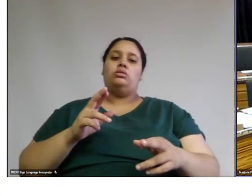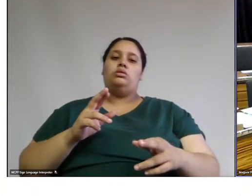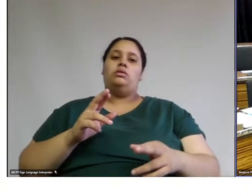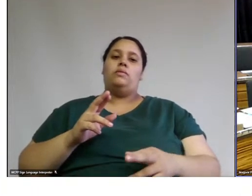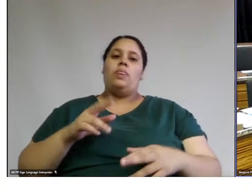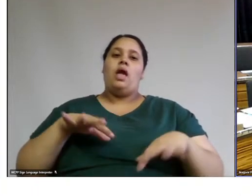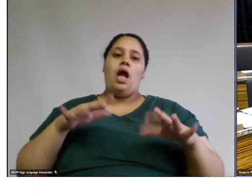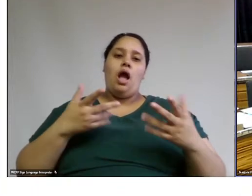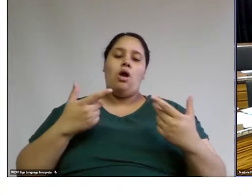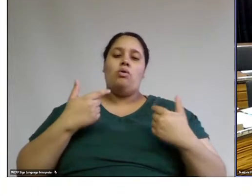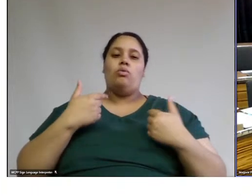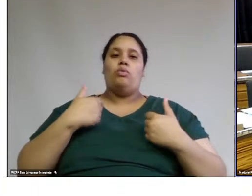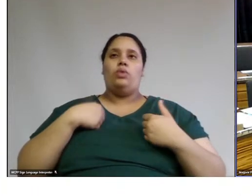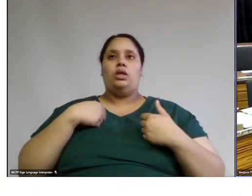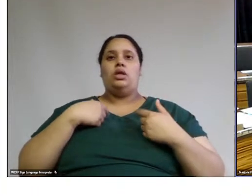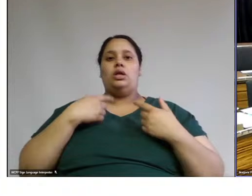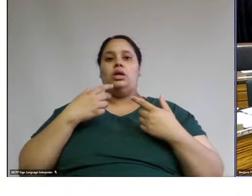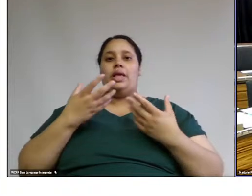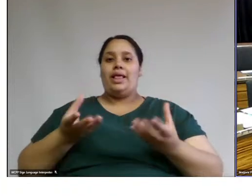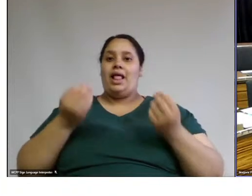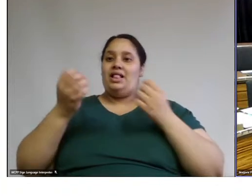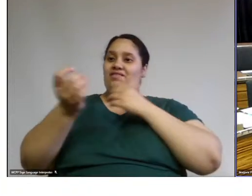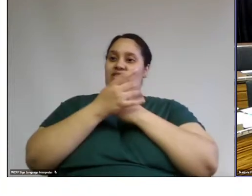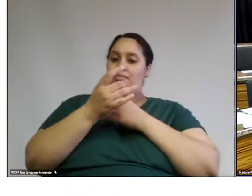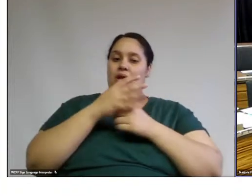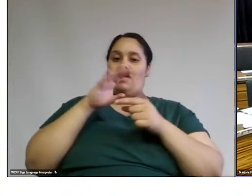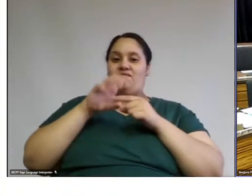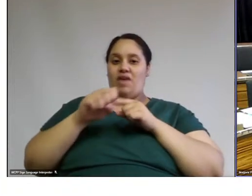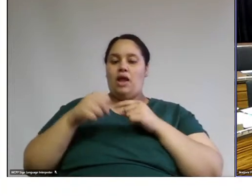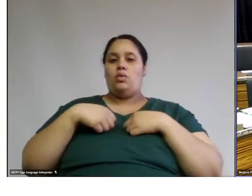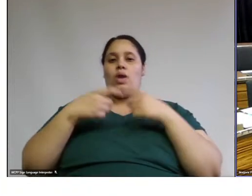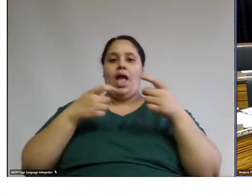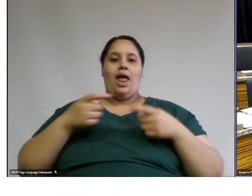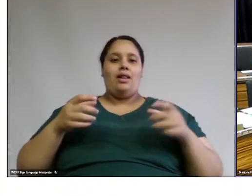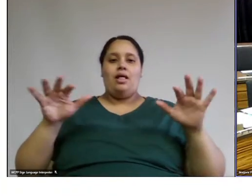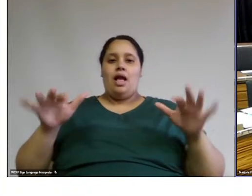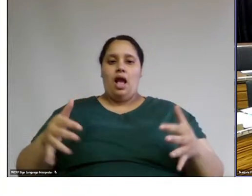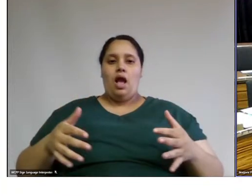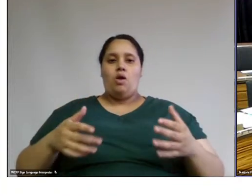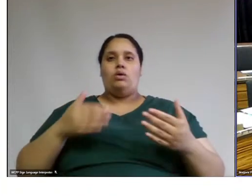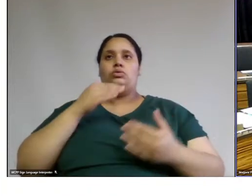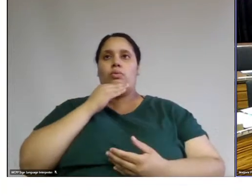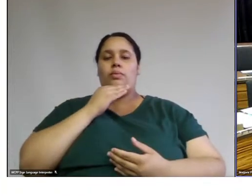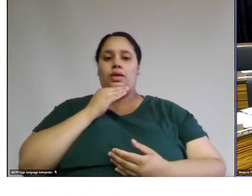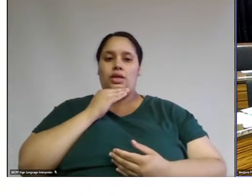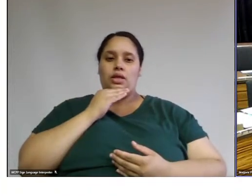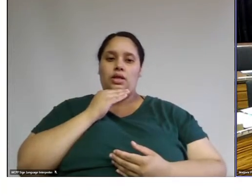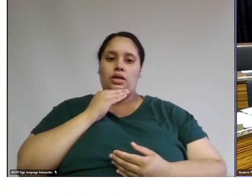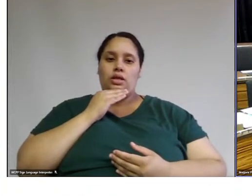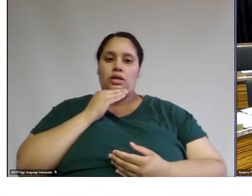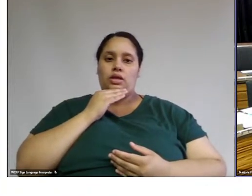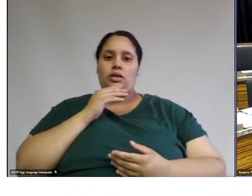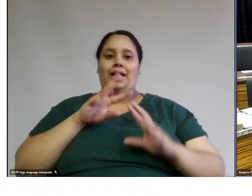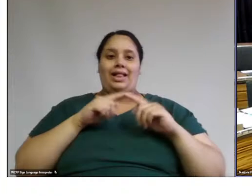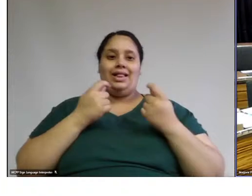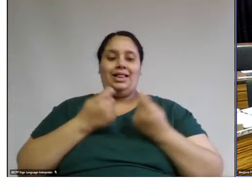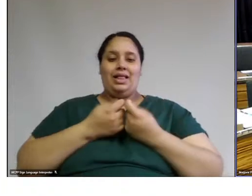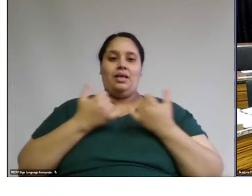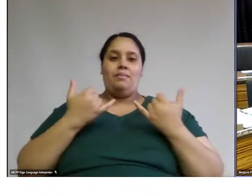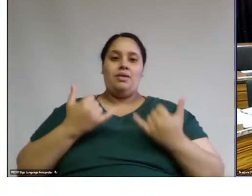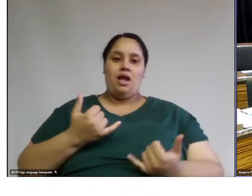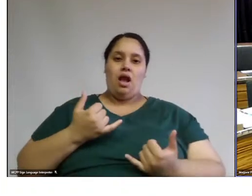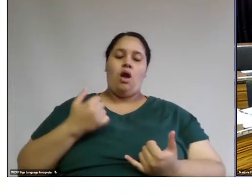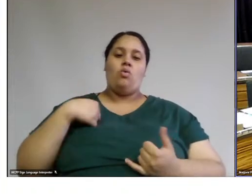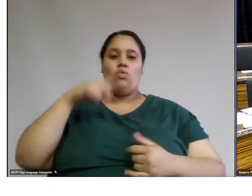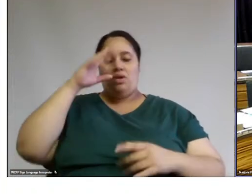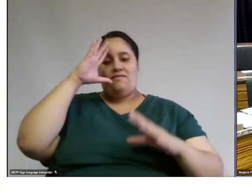many findings that we have had or many things. So it's just an energy that we have in our team now to try